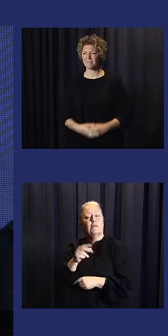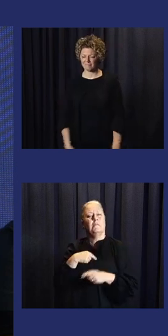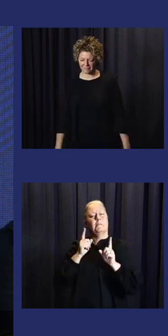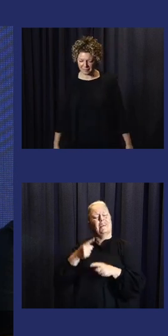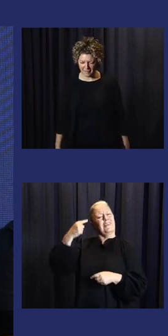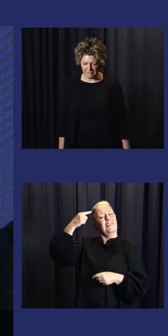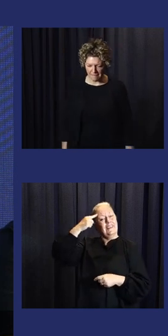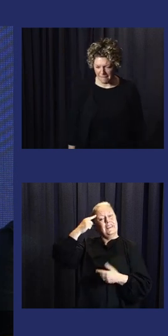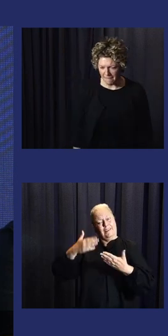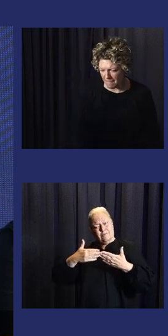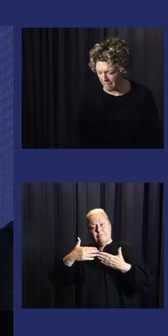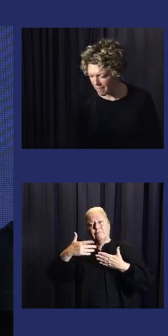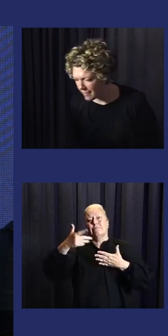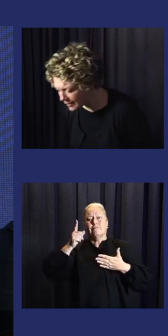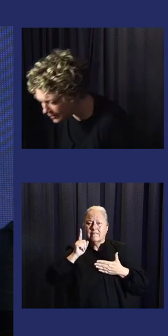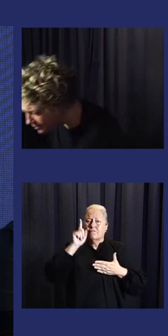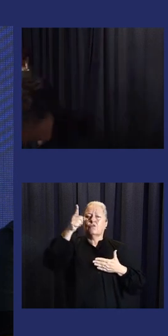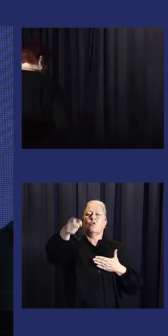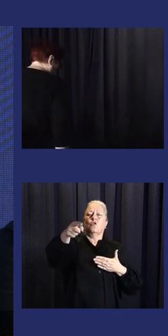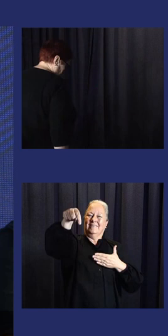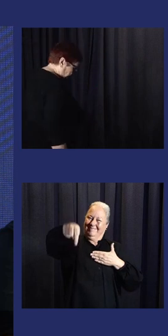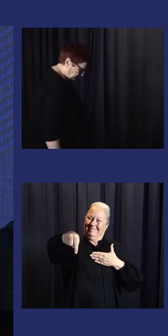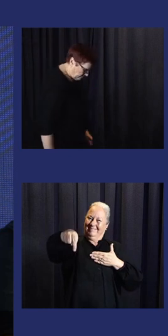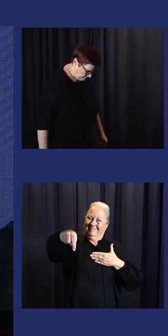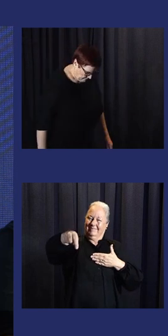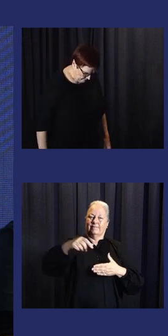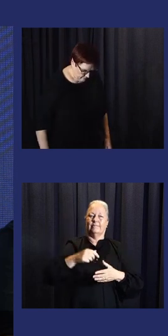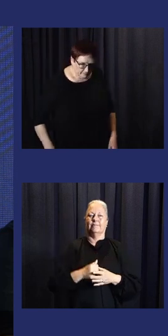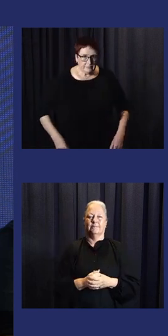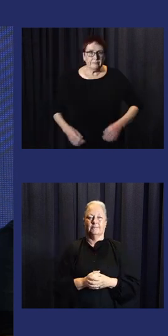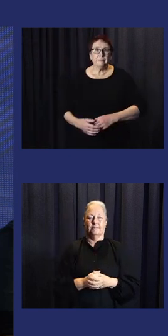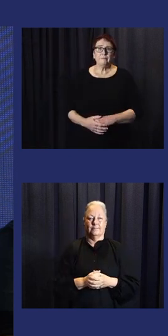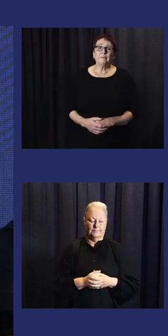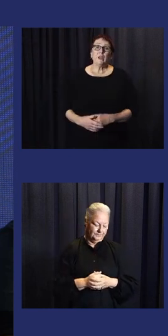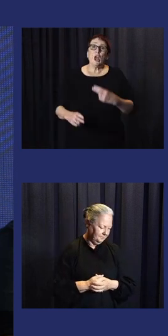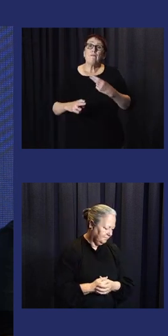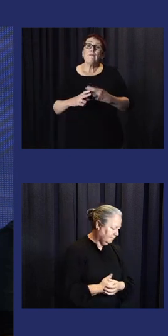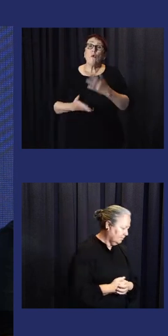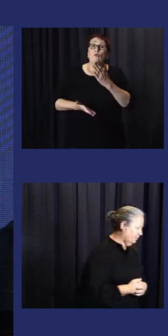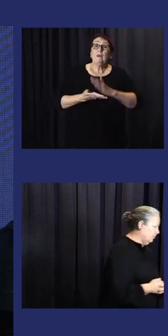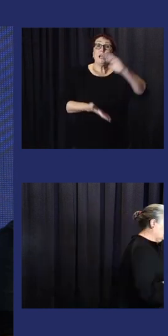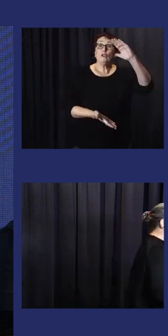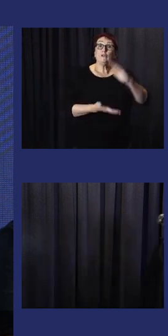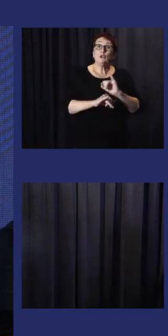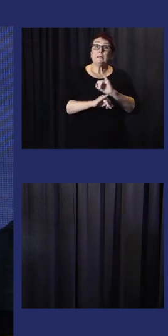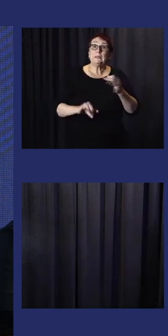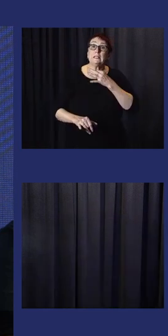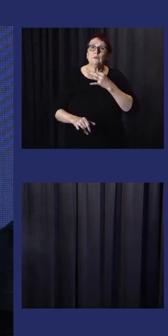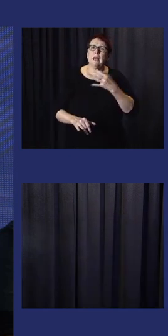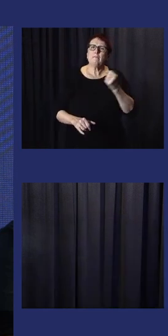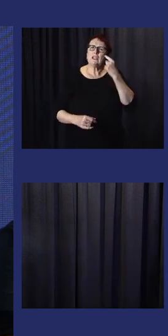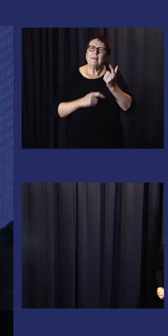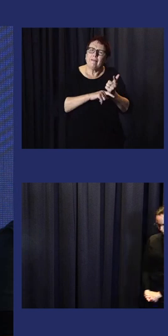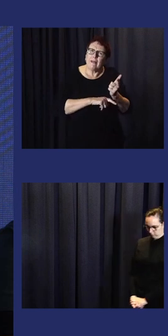think more about long term. And I agree in the sense that, if you do an investment